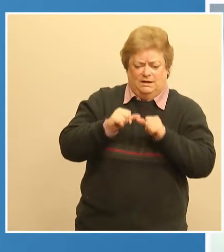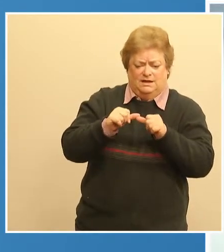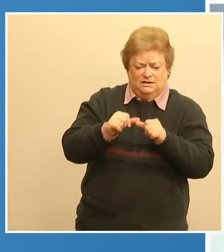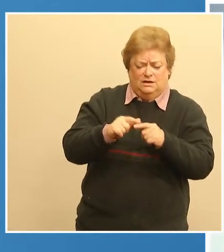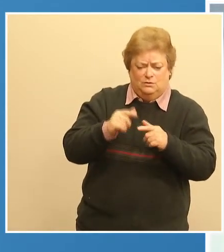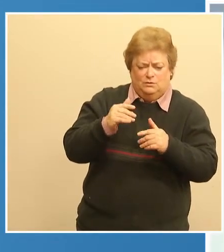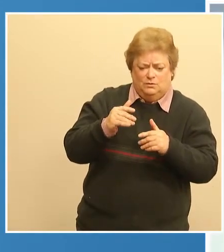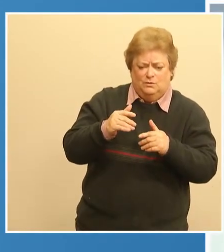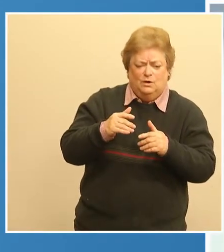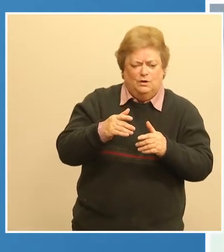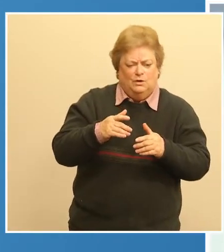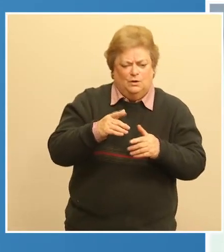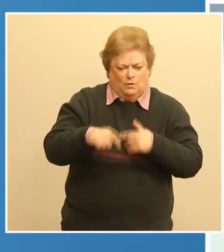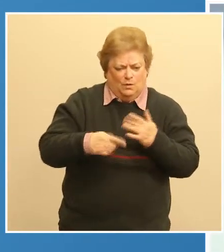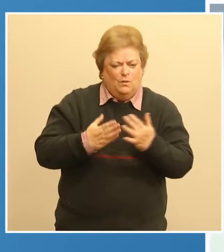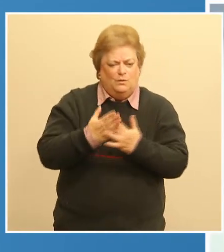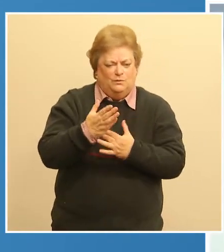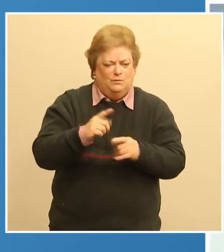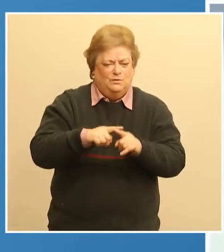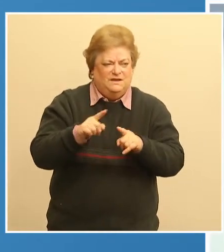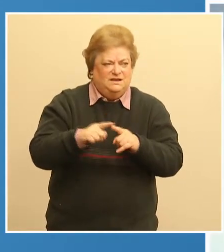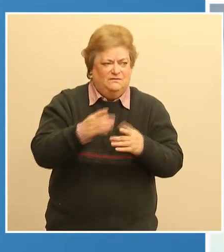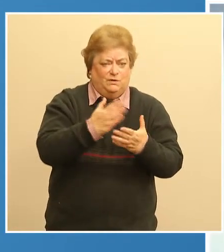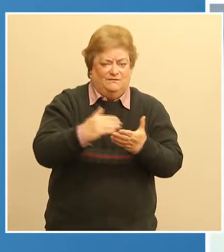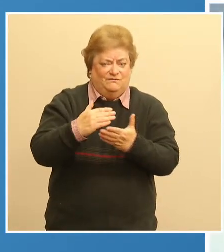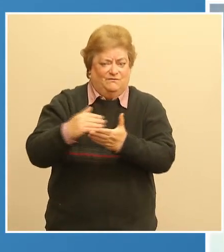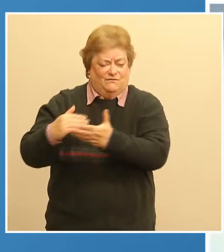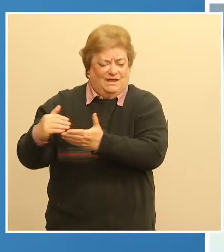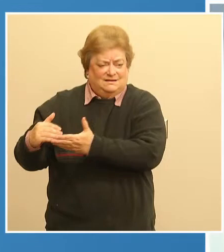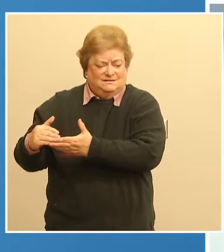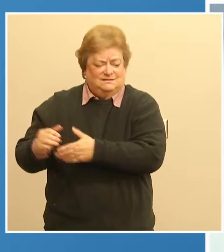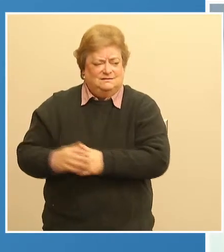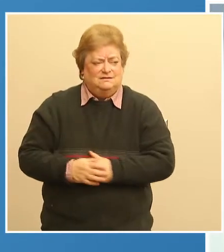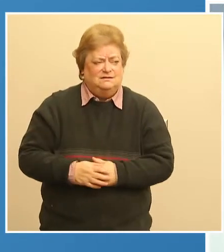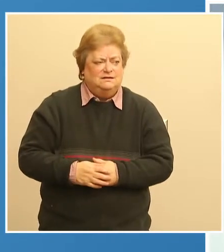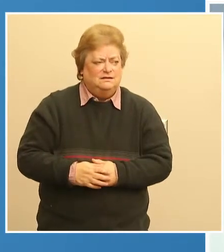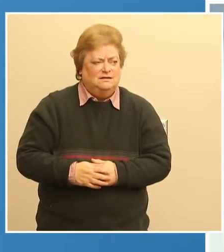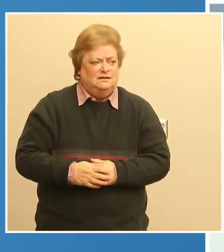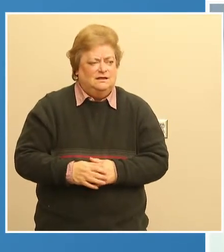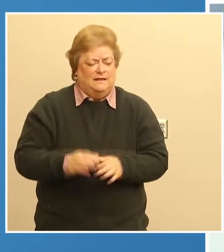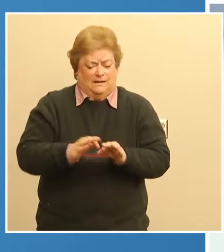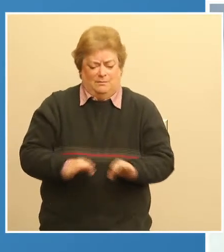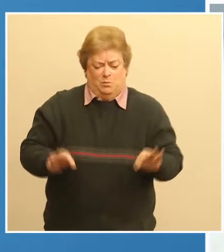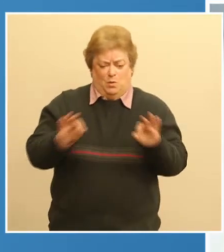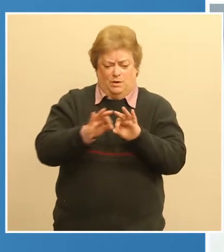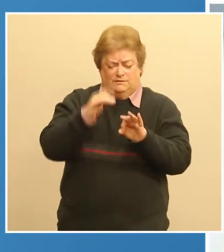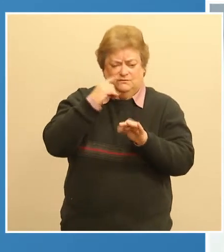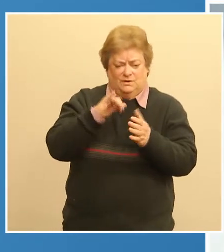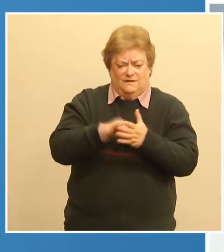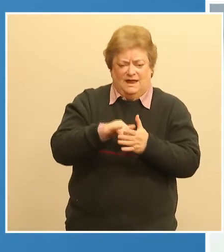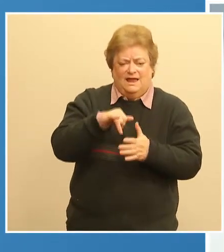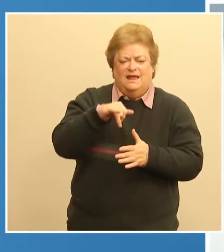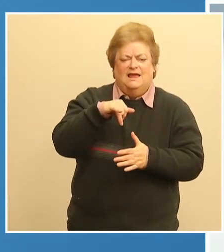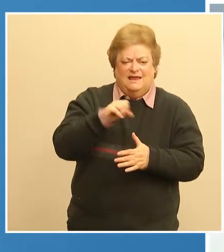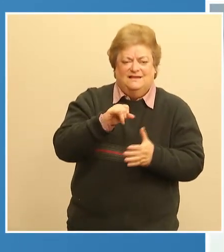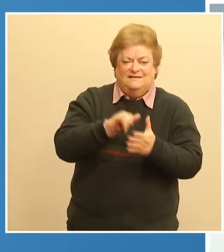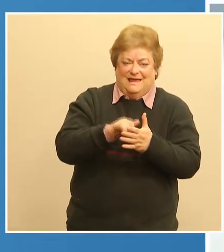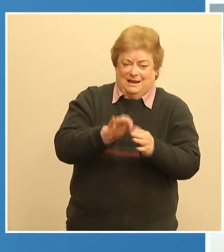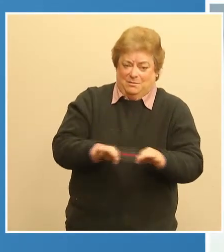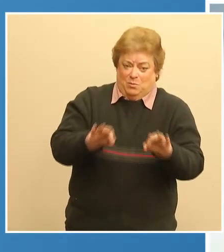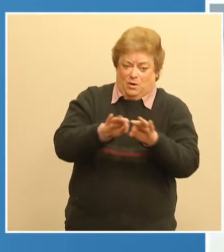down different phases. The importance of all of this is really the importance of signing